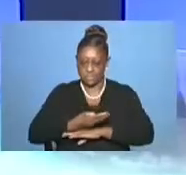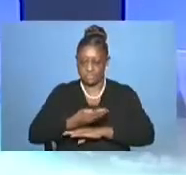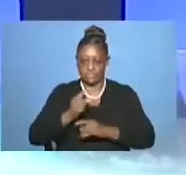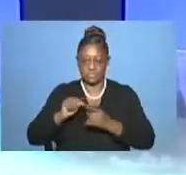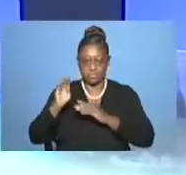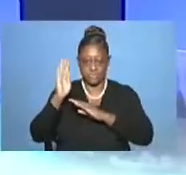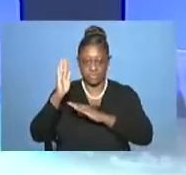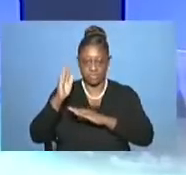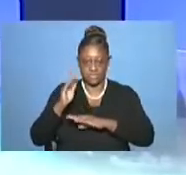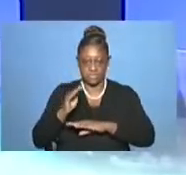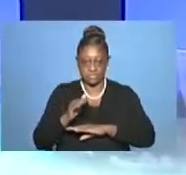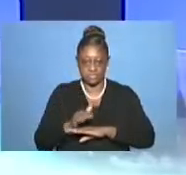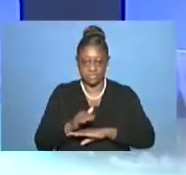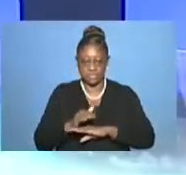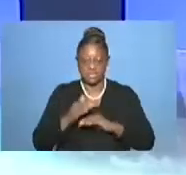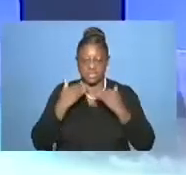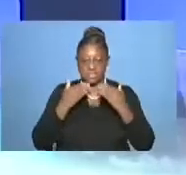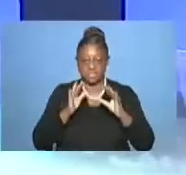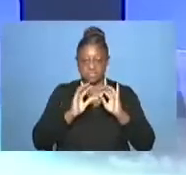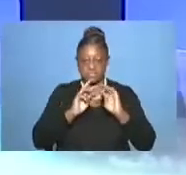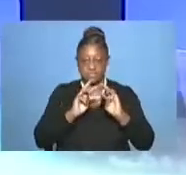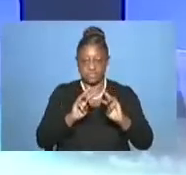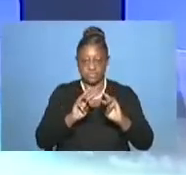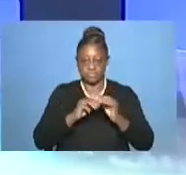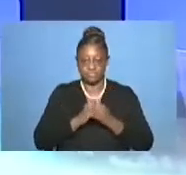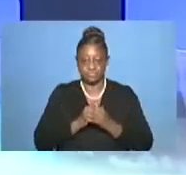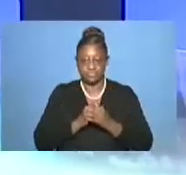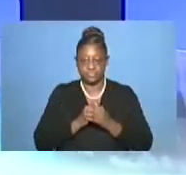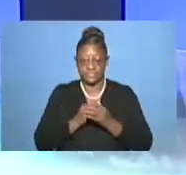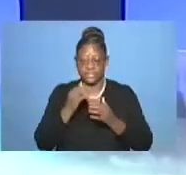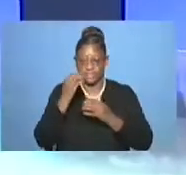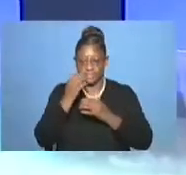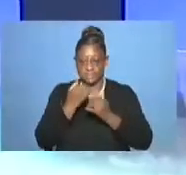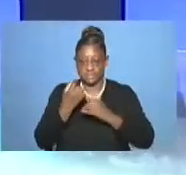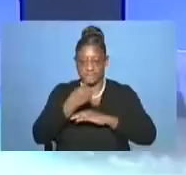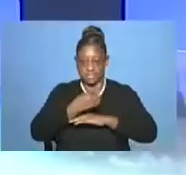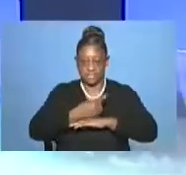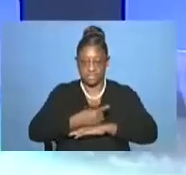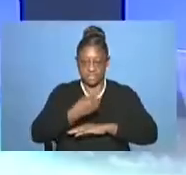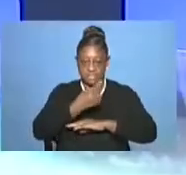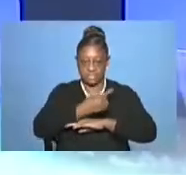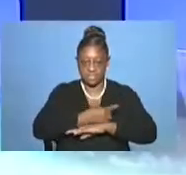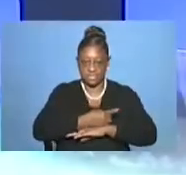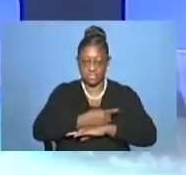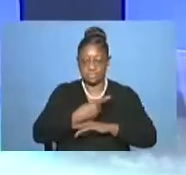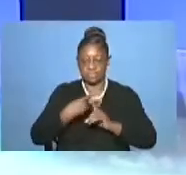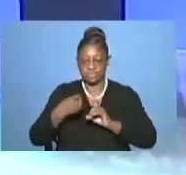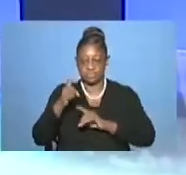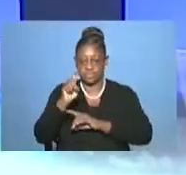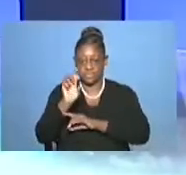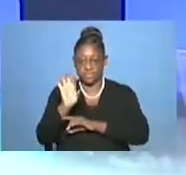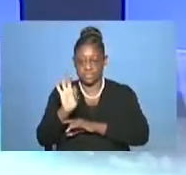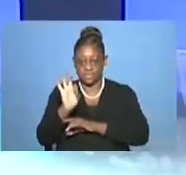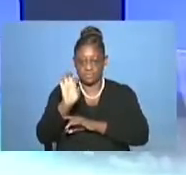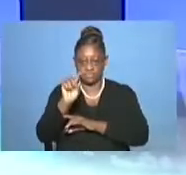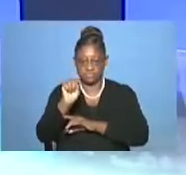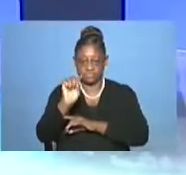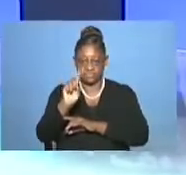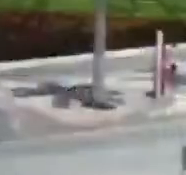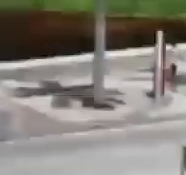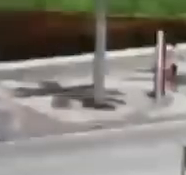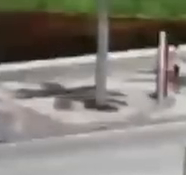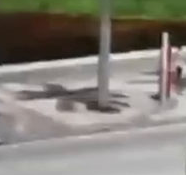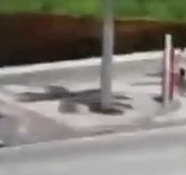the National Report. Thank you so much for tuning in. It's been days now since FTX digital markets imploded, yet the